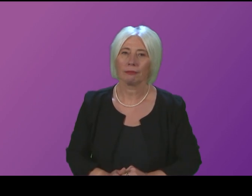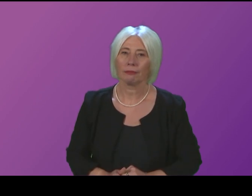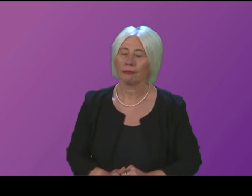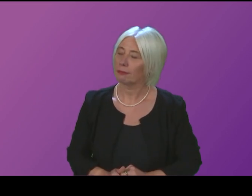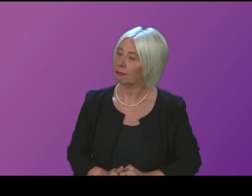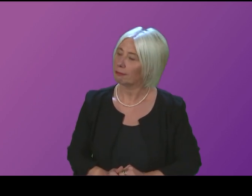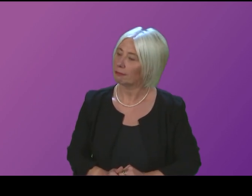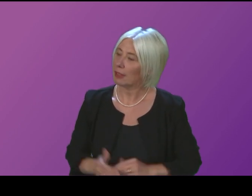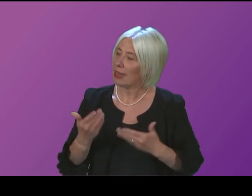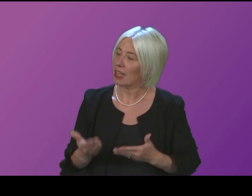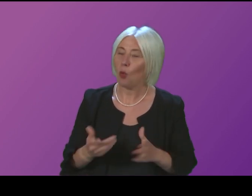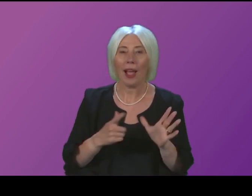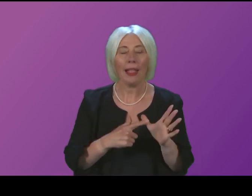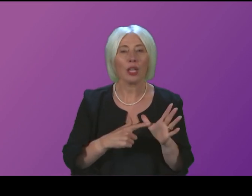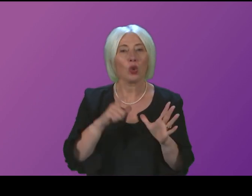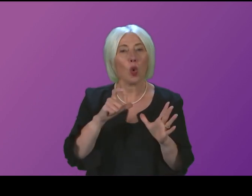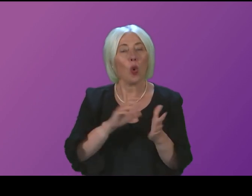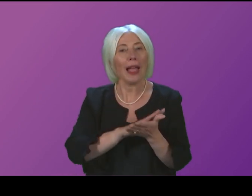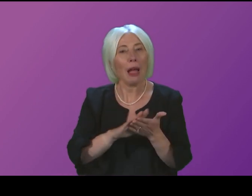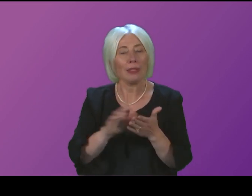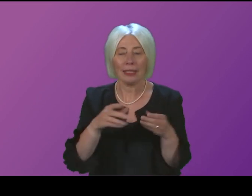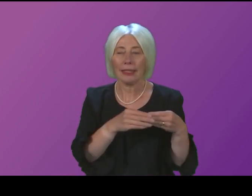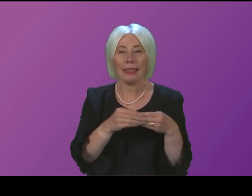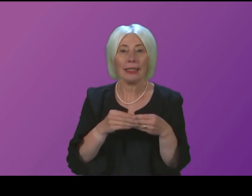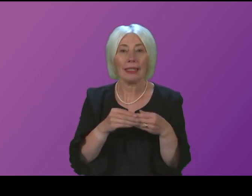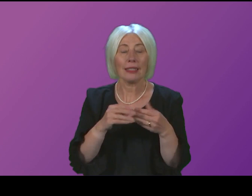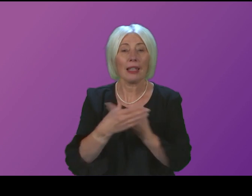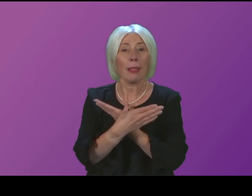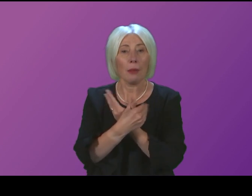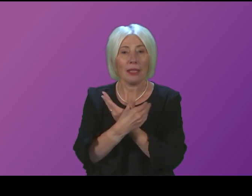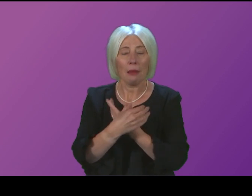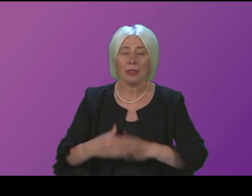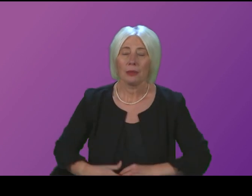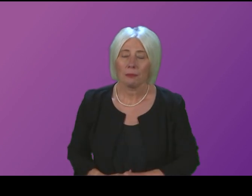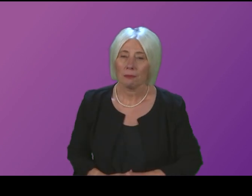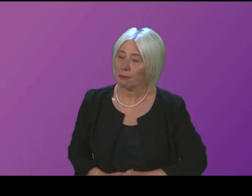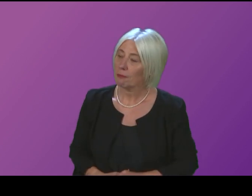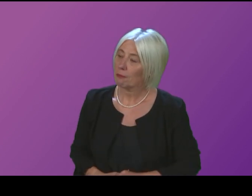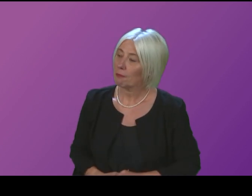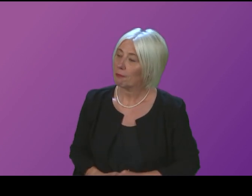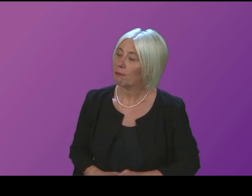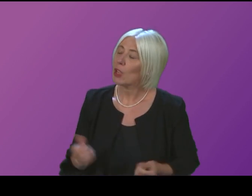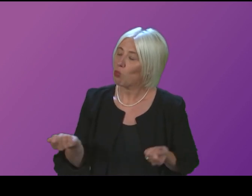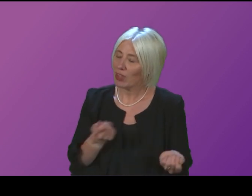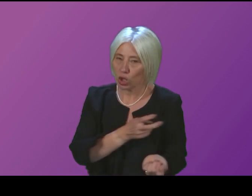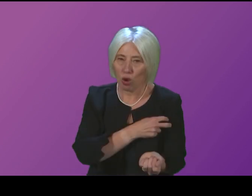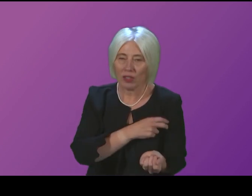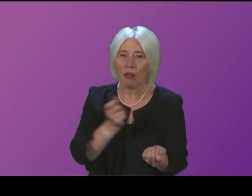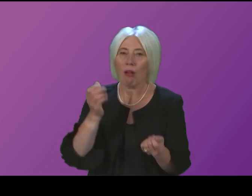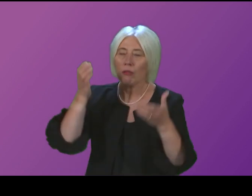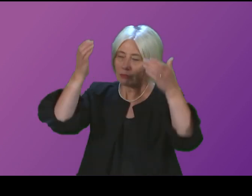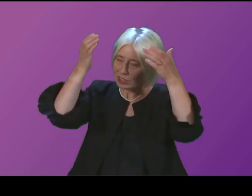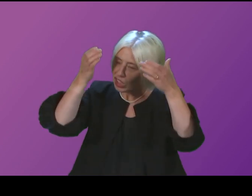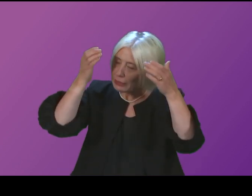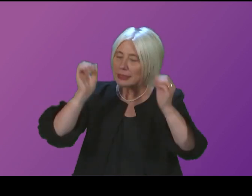I now call on Alex Cole-Hamilton, Leader of the Scottish Liberal Democrats. Presiding Officer, Your Majesties,